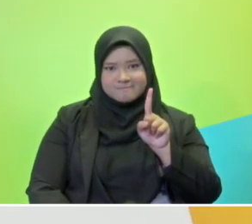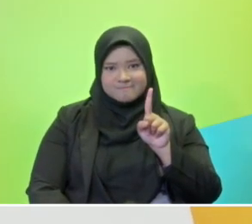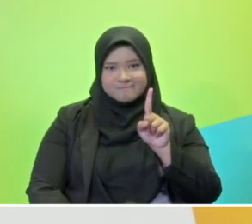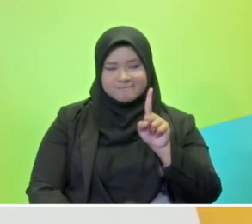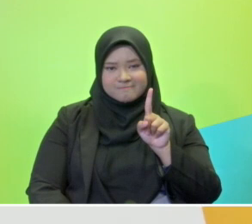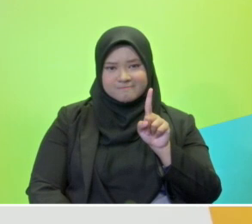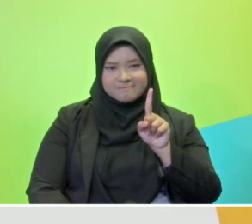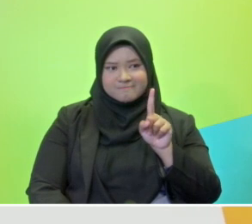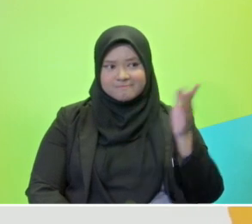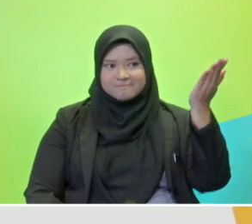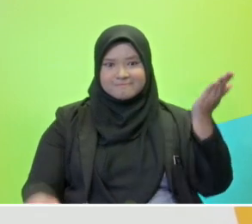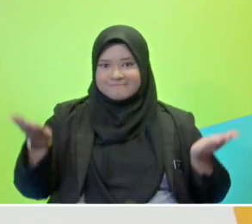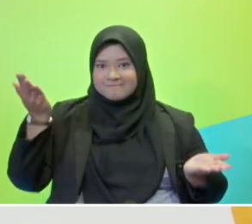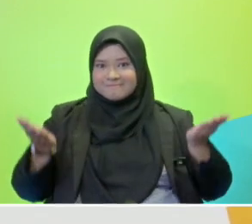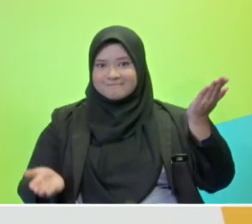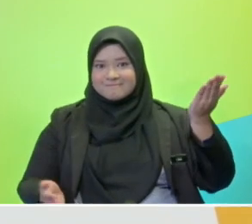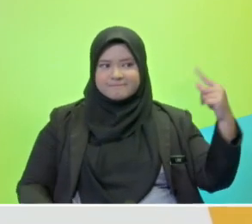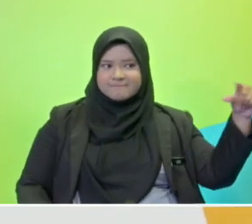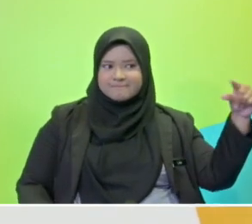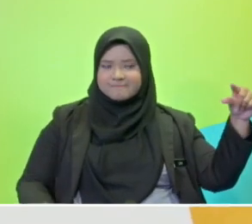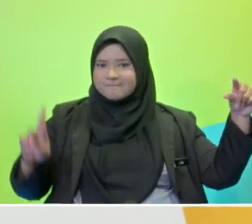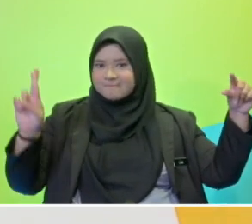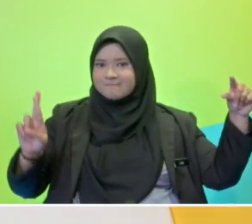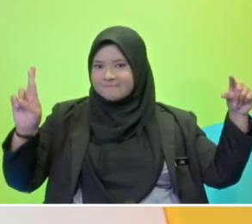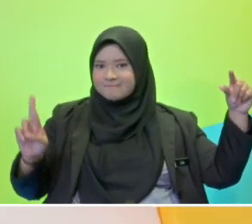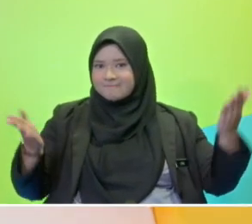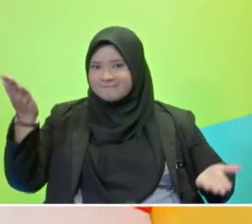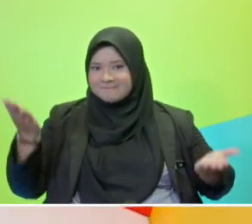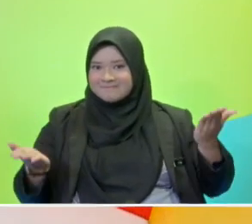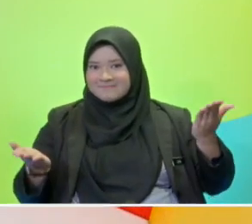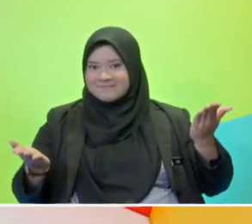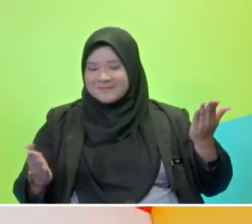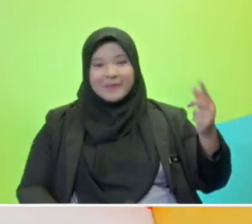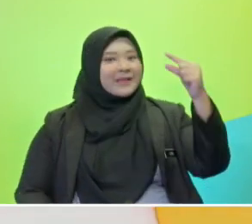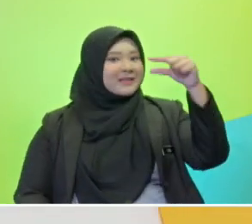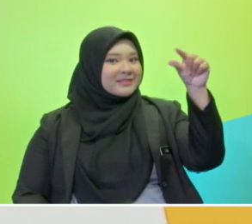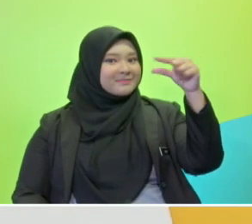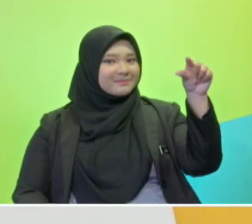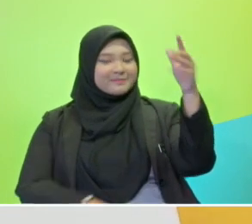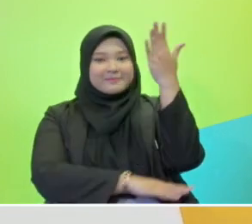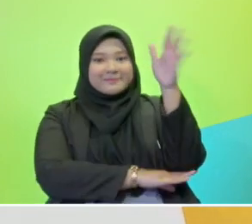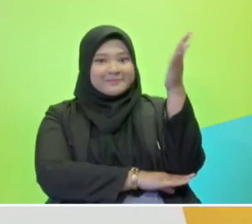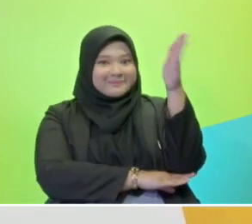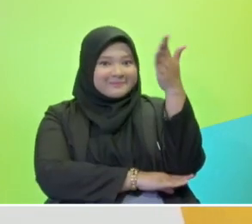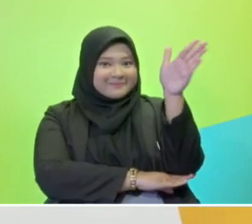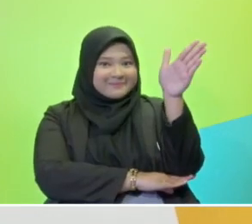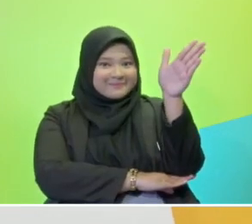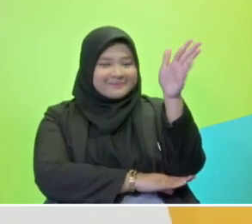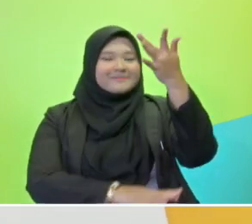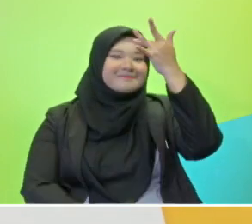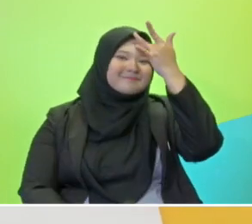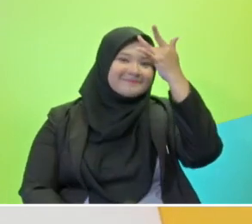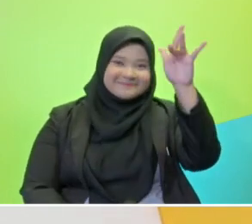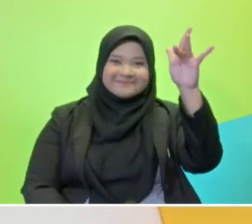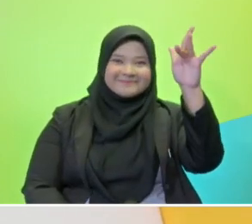Raise your flag. Green flag. Is it correct about your flag? Yes, correct. So, one unicorn for you. Okay. One unicorn for